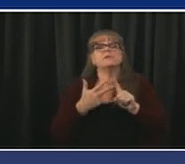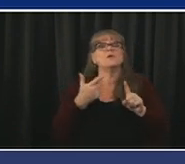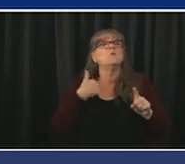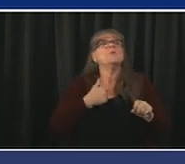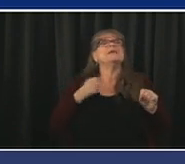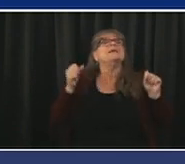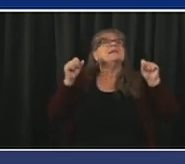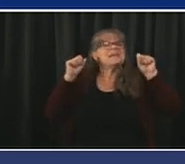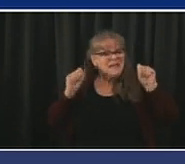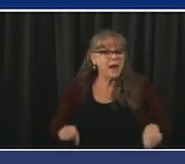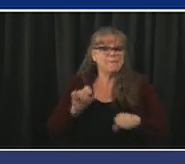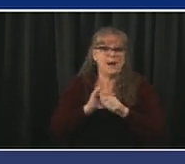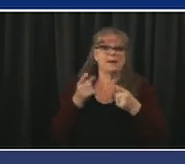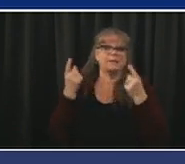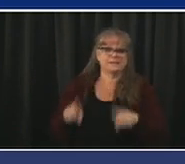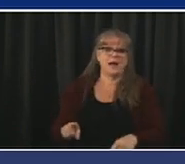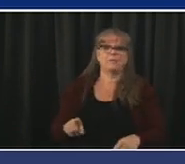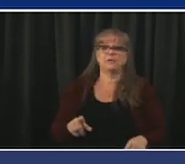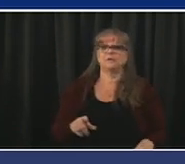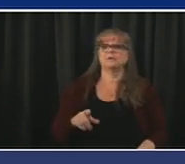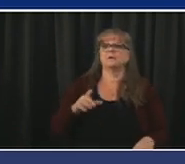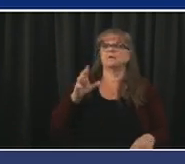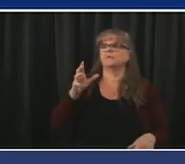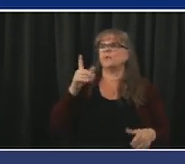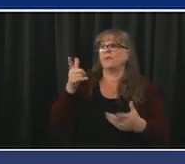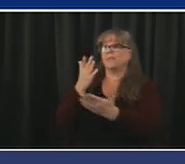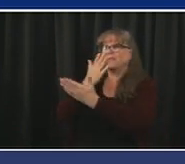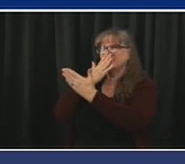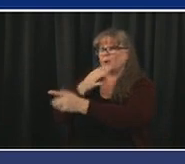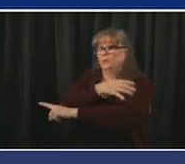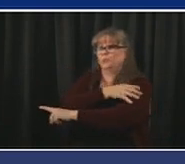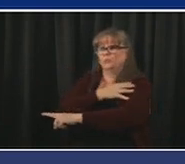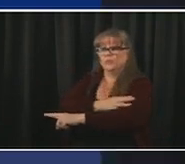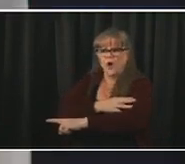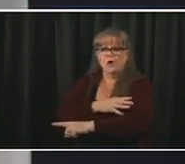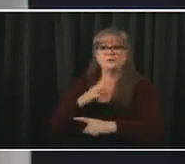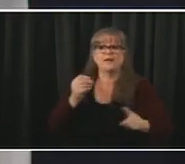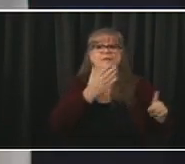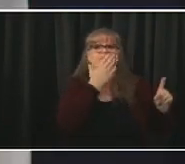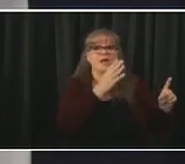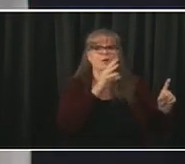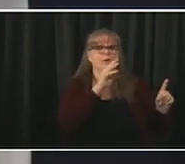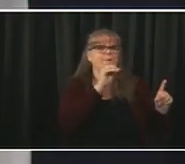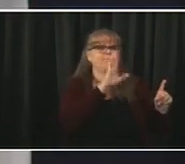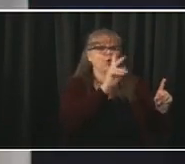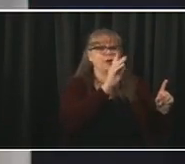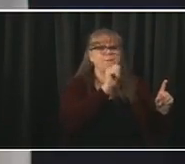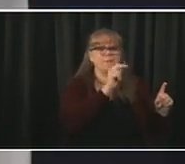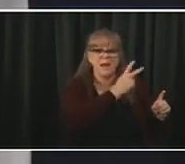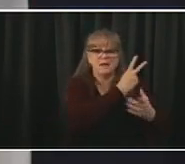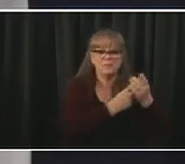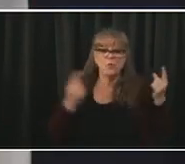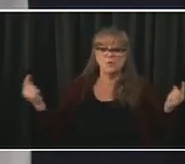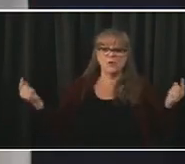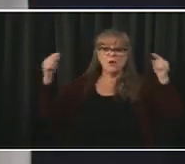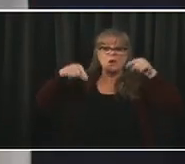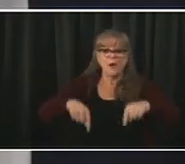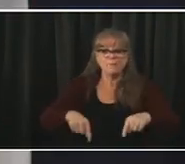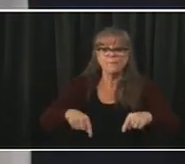I want to thank Brigadier General Scott Sherman. I want to thank Incident Commander Scott Bookman for joining me here today. Happy to take some questions.